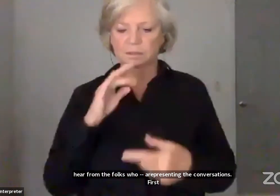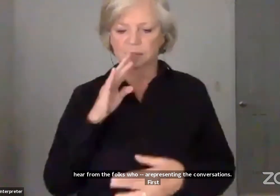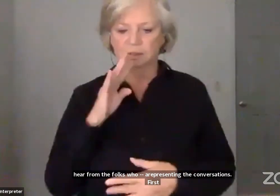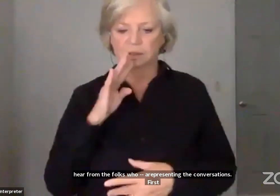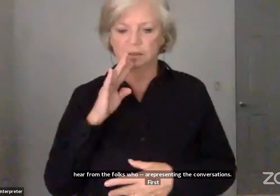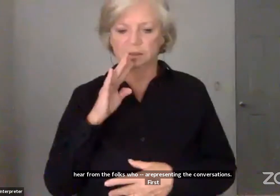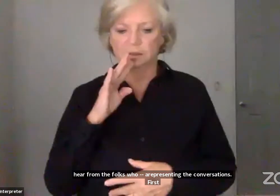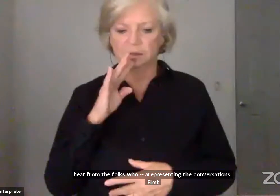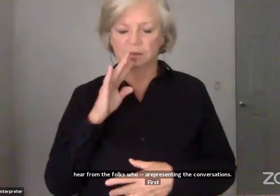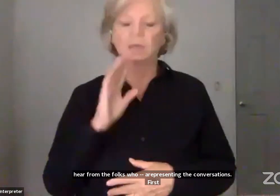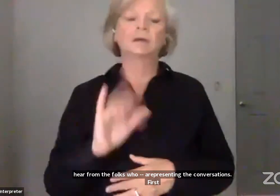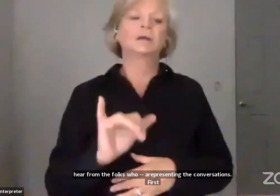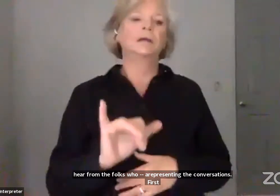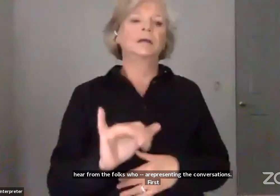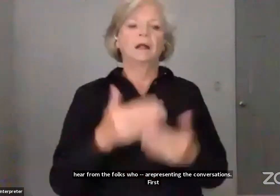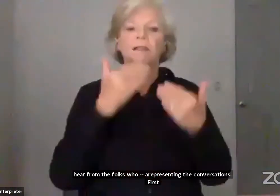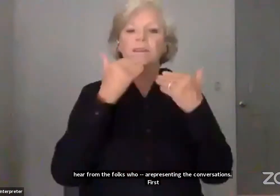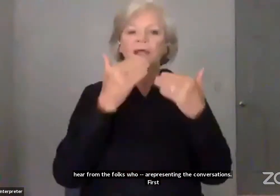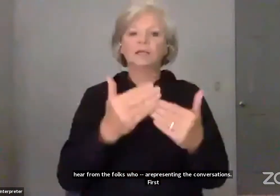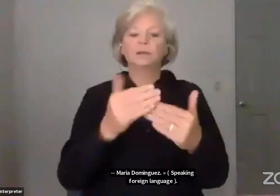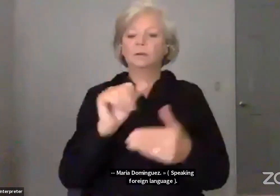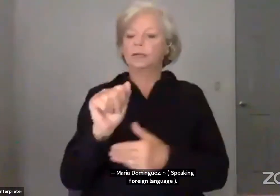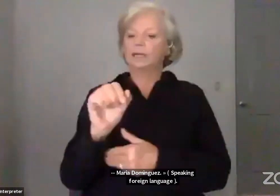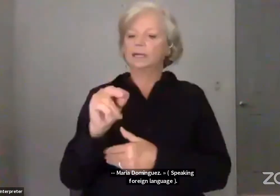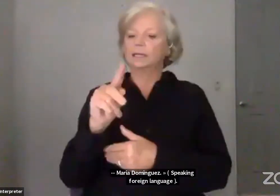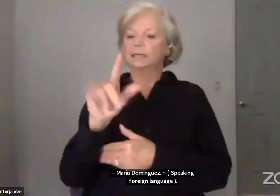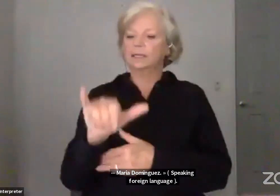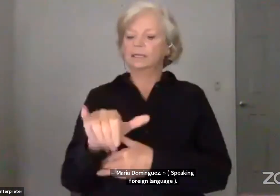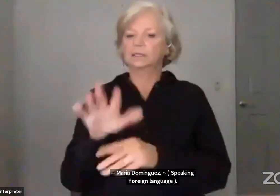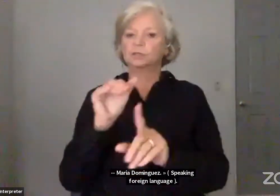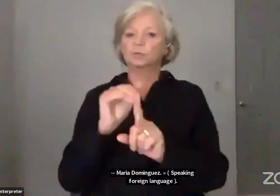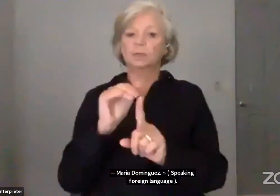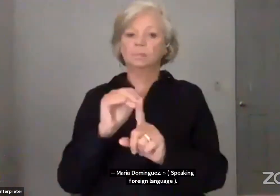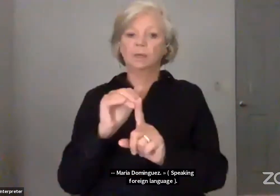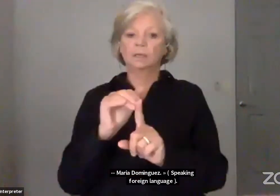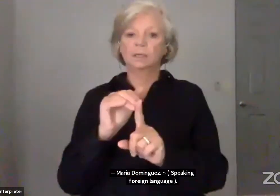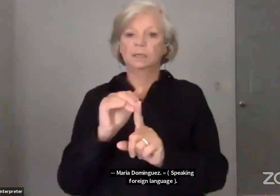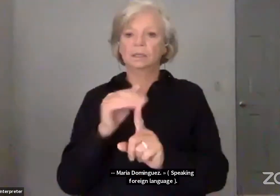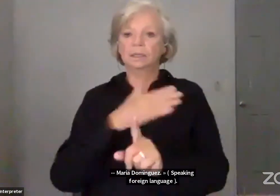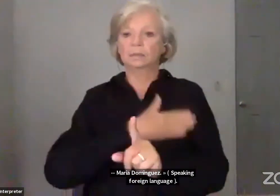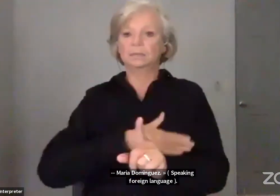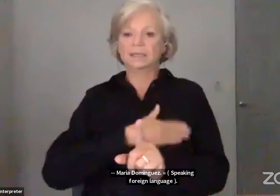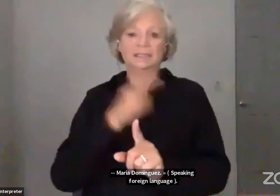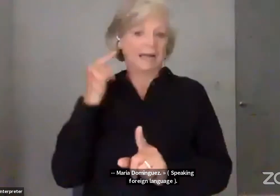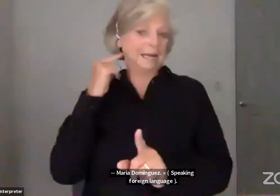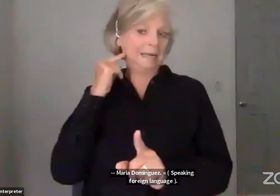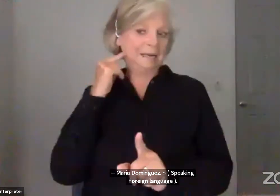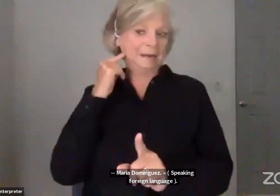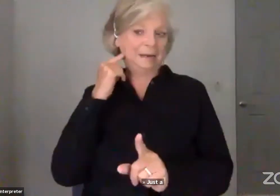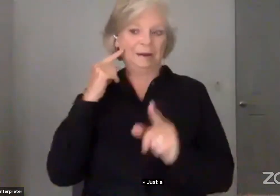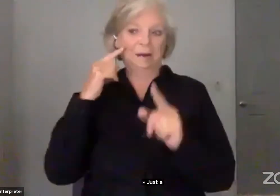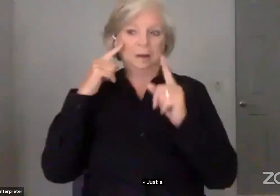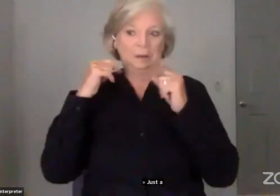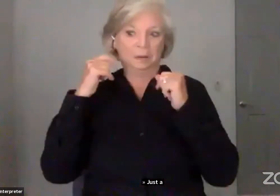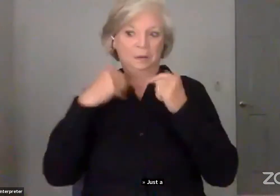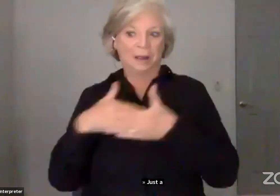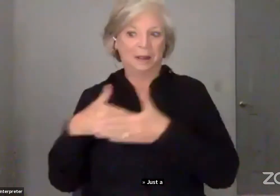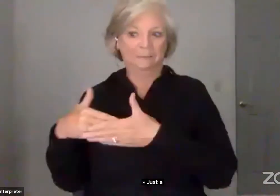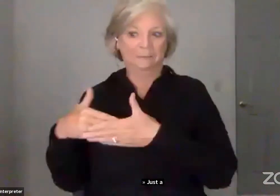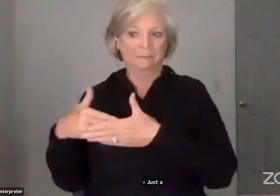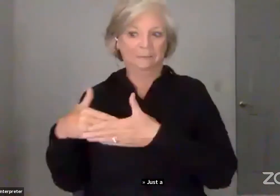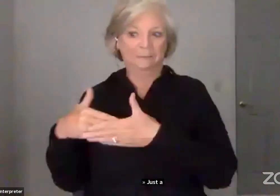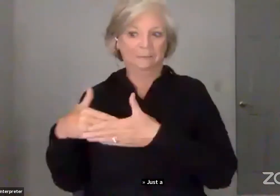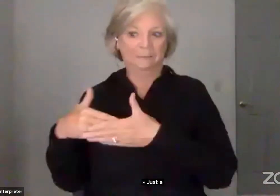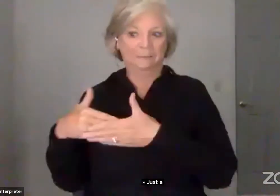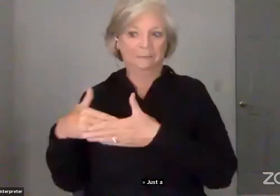Thank you, Andy. Yes, just a reminder to everyone, and please forgive there's a crying baby in the background. Please, everyone select